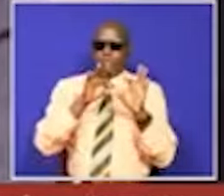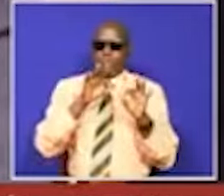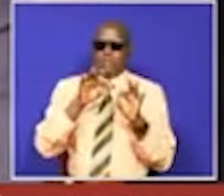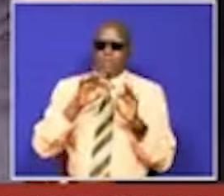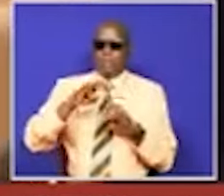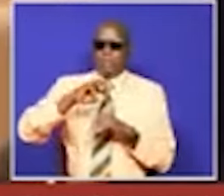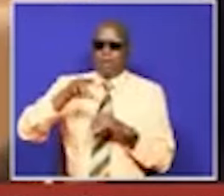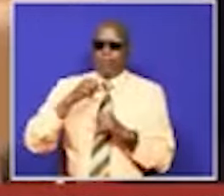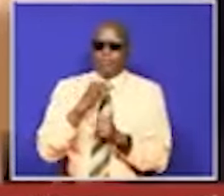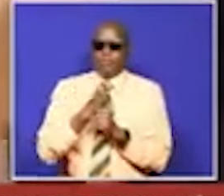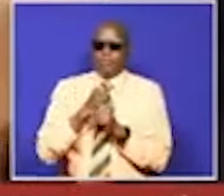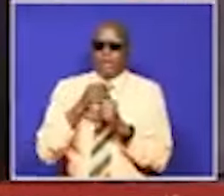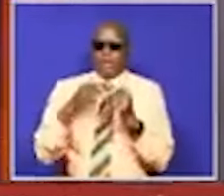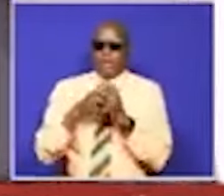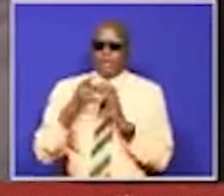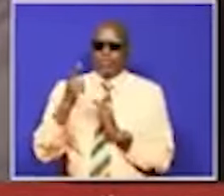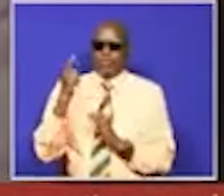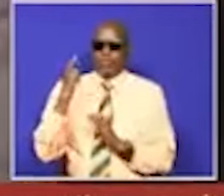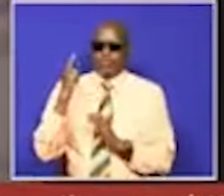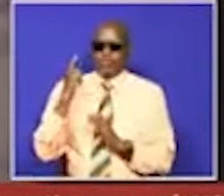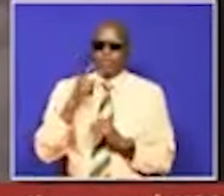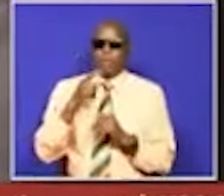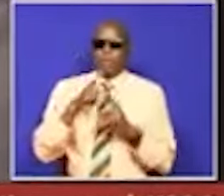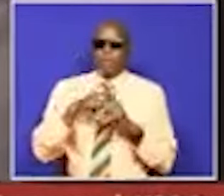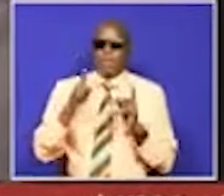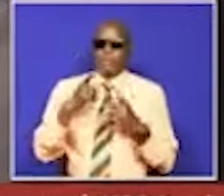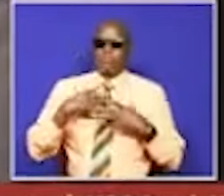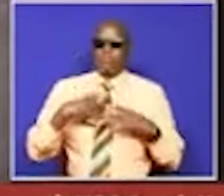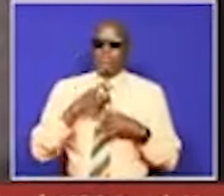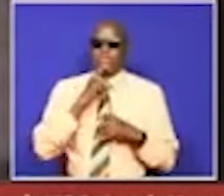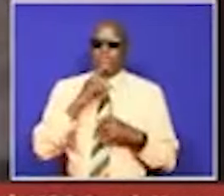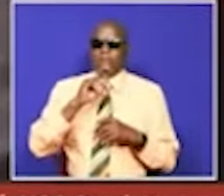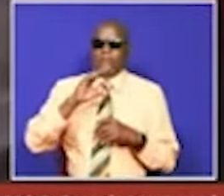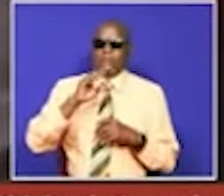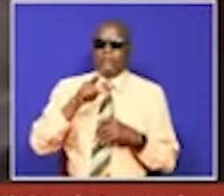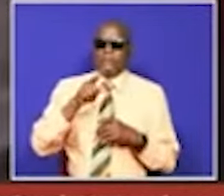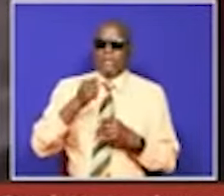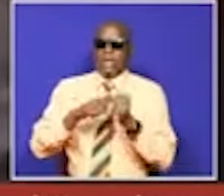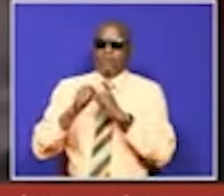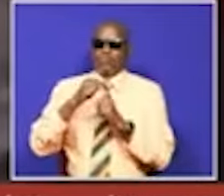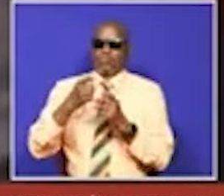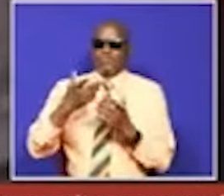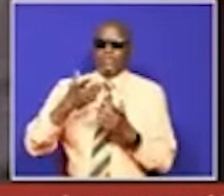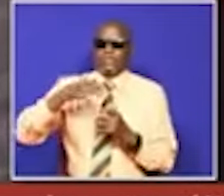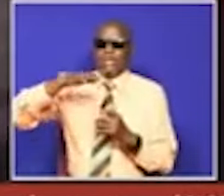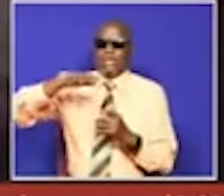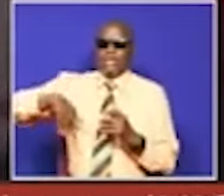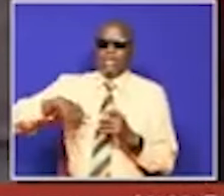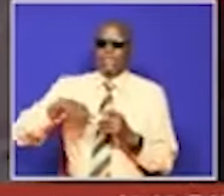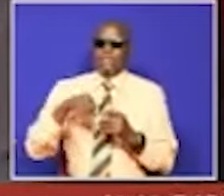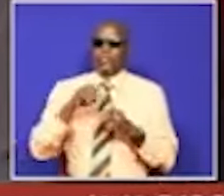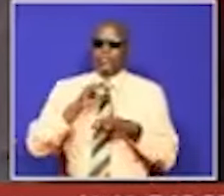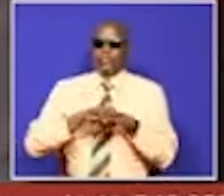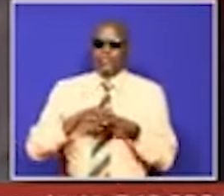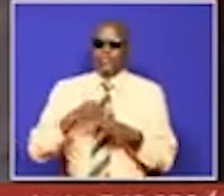county staff against the law. However, the residents claim that such a move would derail meaningful development